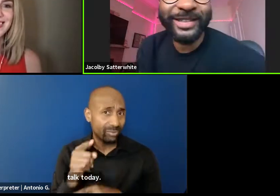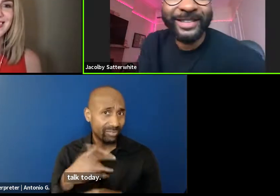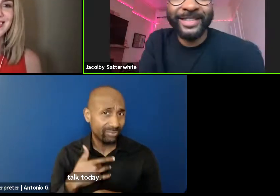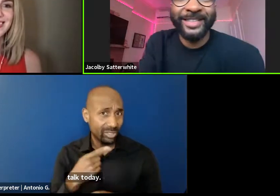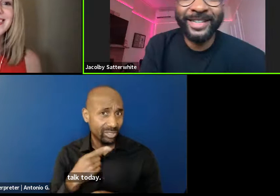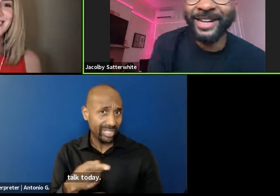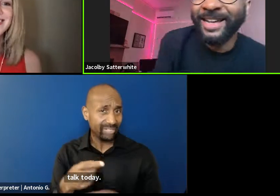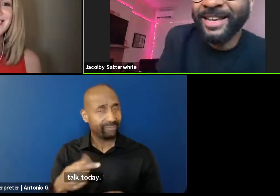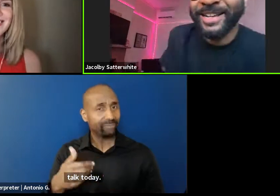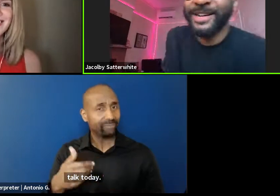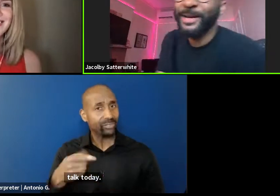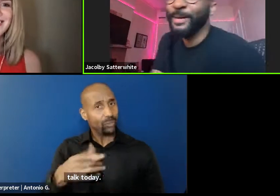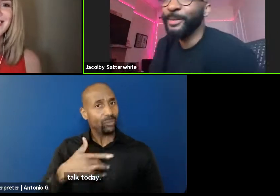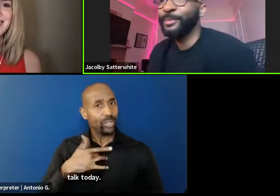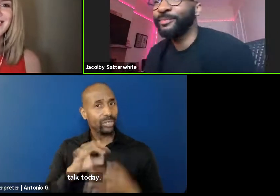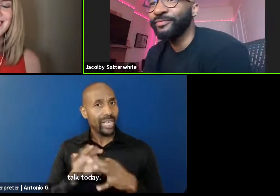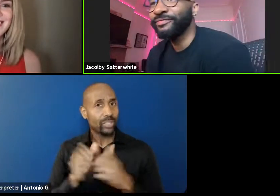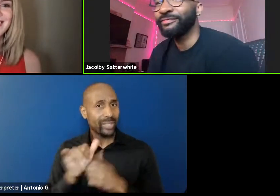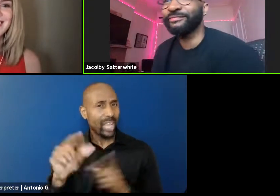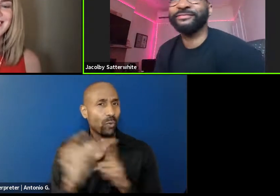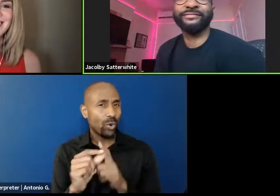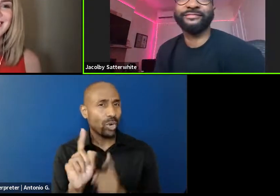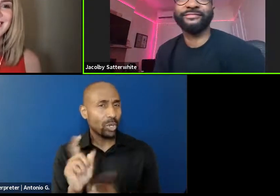World building?